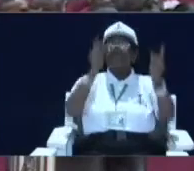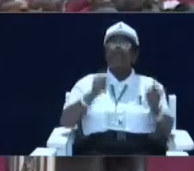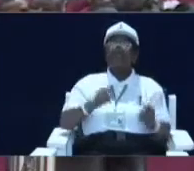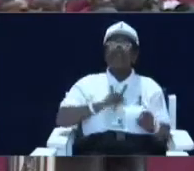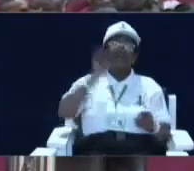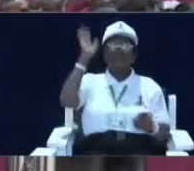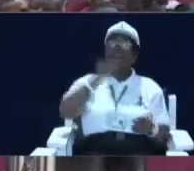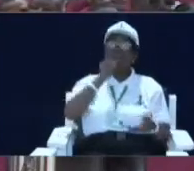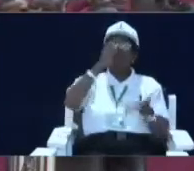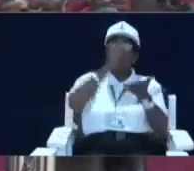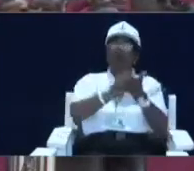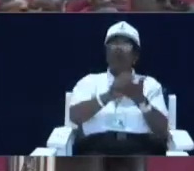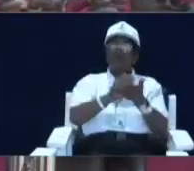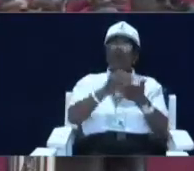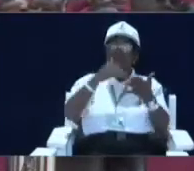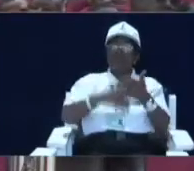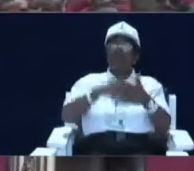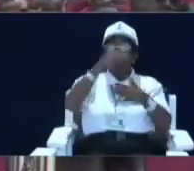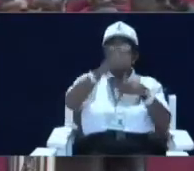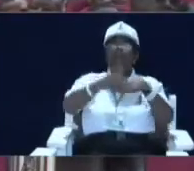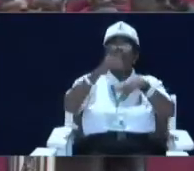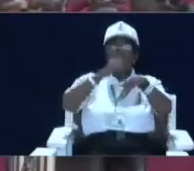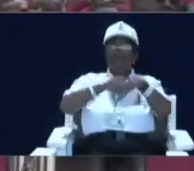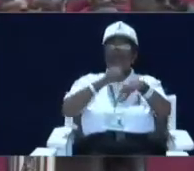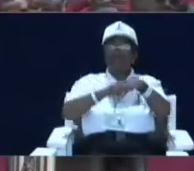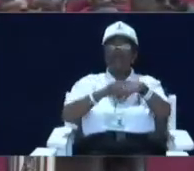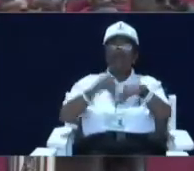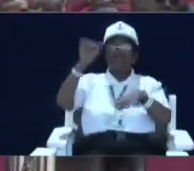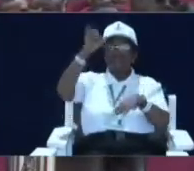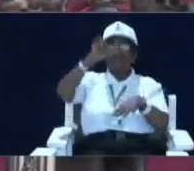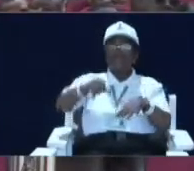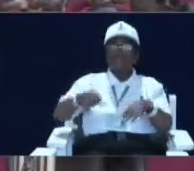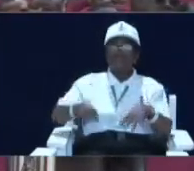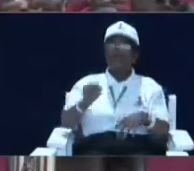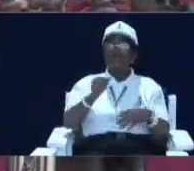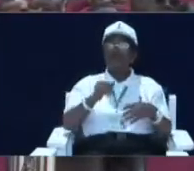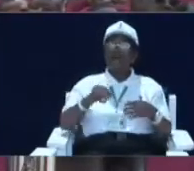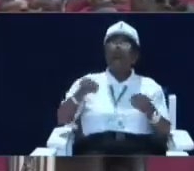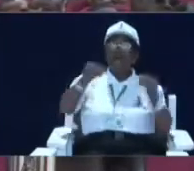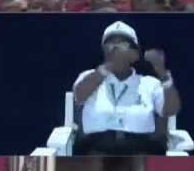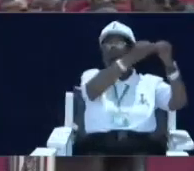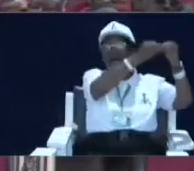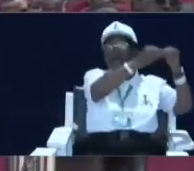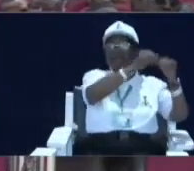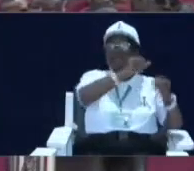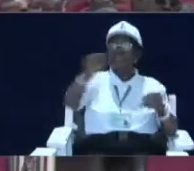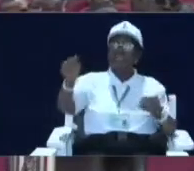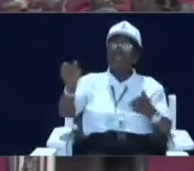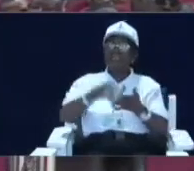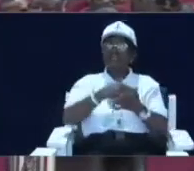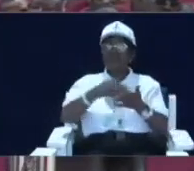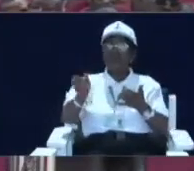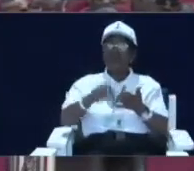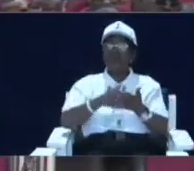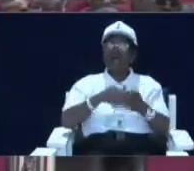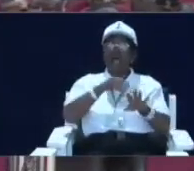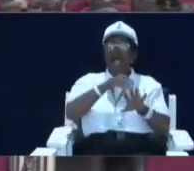Next time, they should add a song at the end of the eulogy.